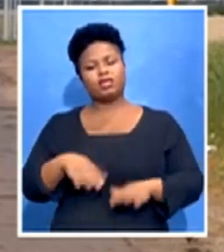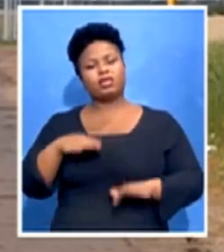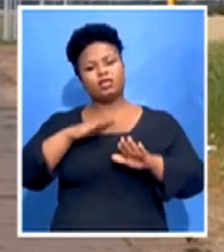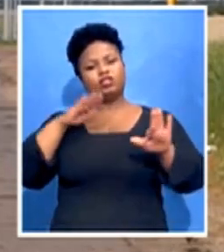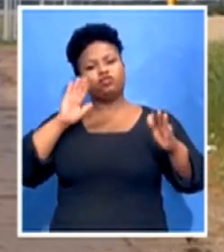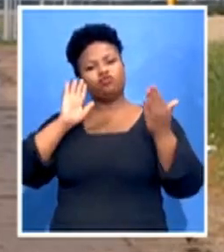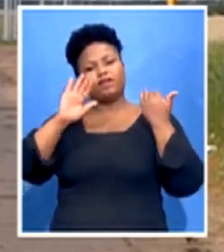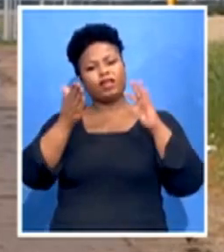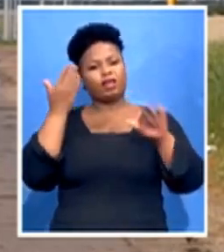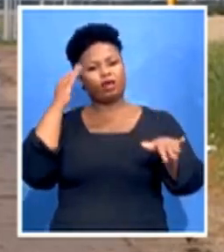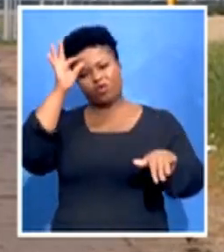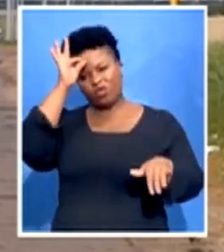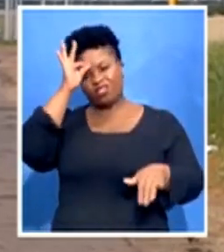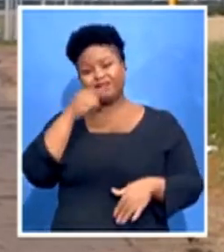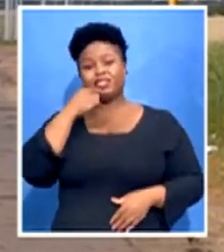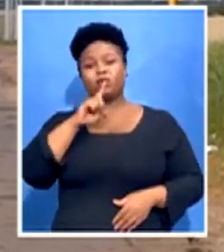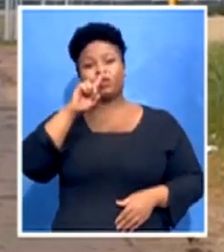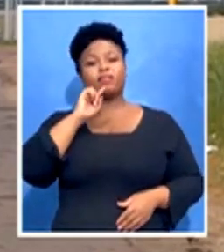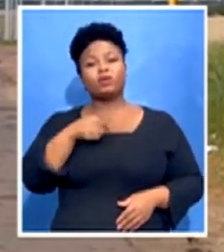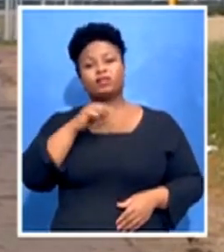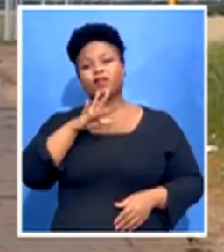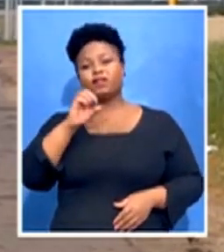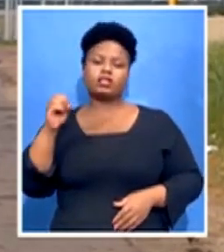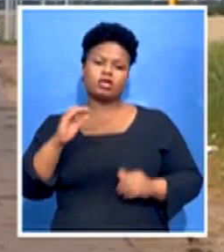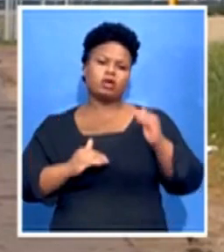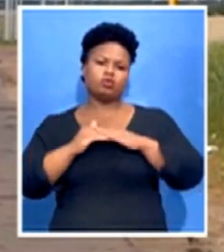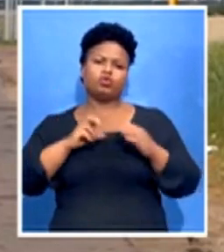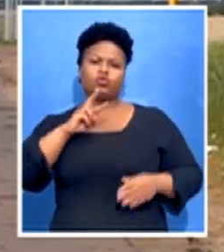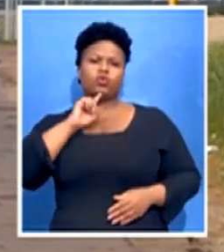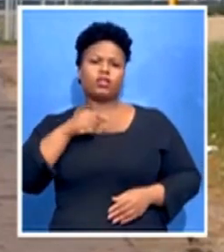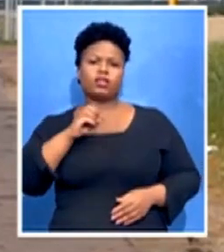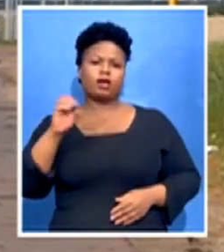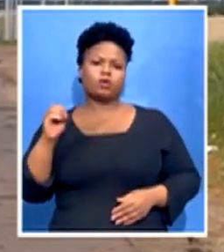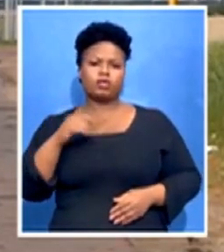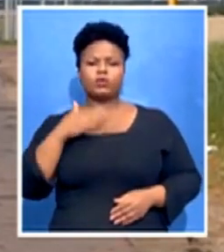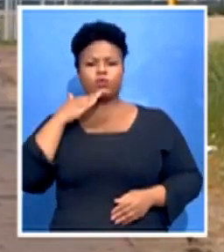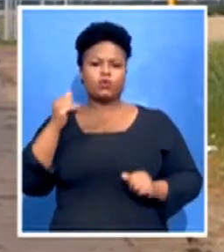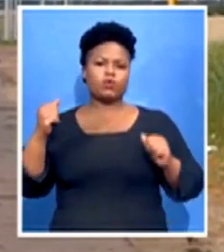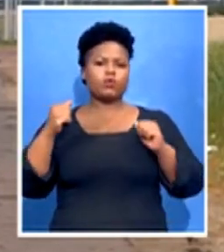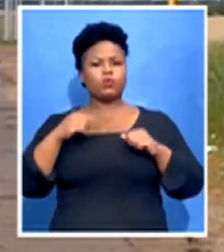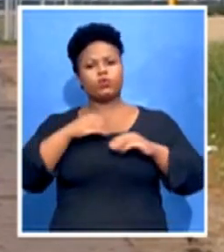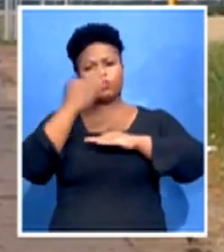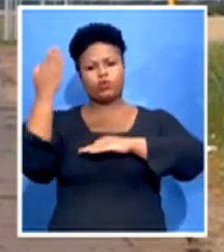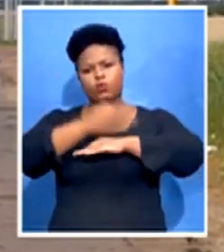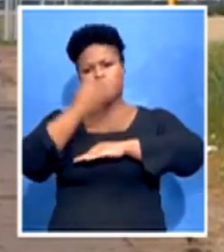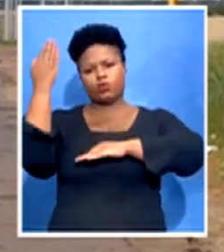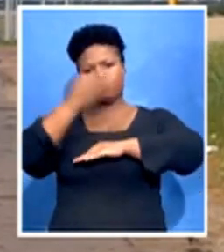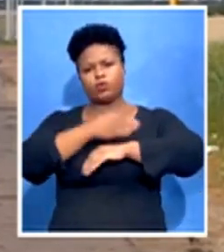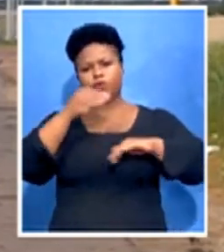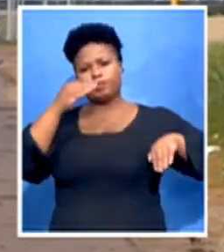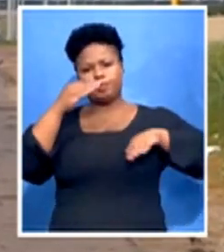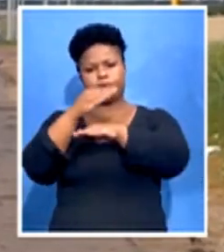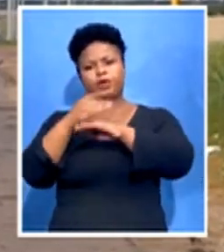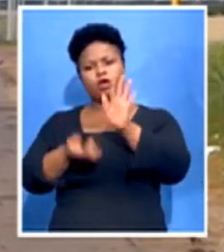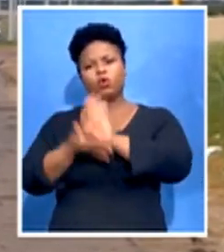to 2,000 vehicles were passing through the toll gates on the N1 to Limpopo in the afternoon until